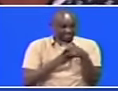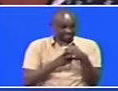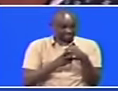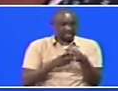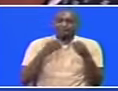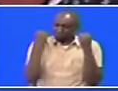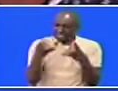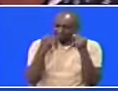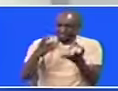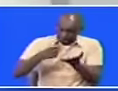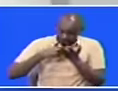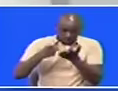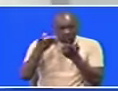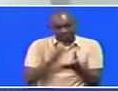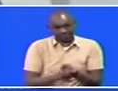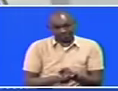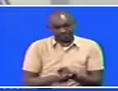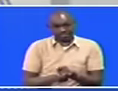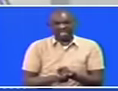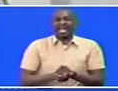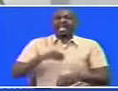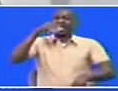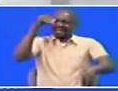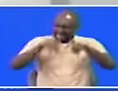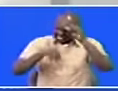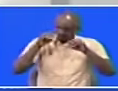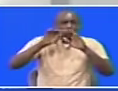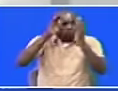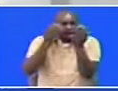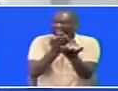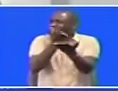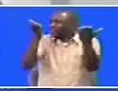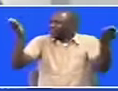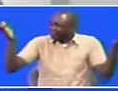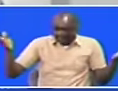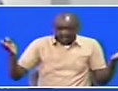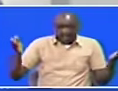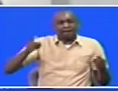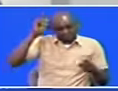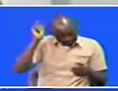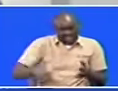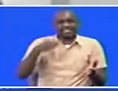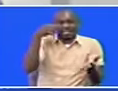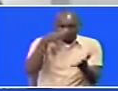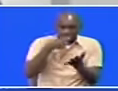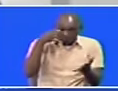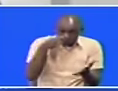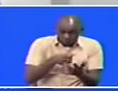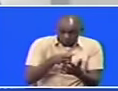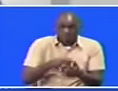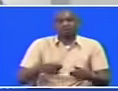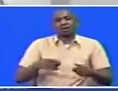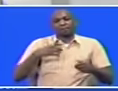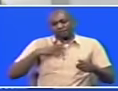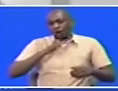mengi yakisimuliwa. There is no election in the world that does not involve a measure of